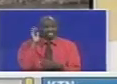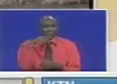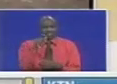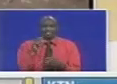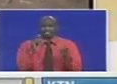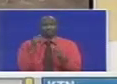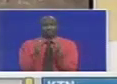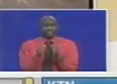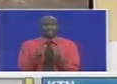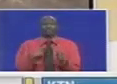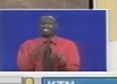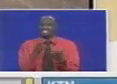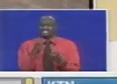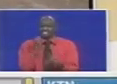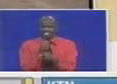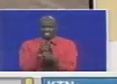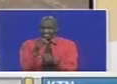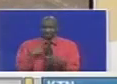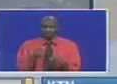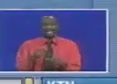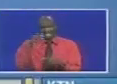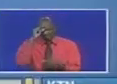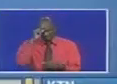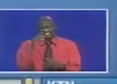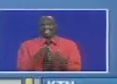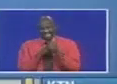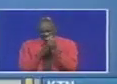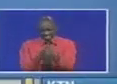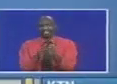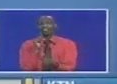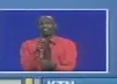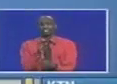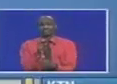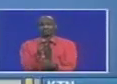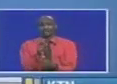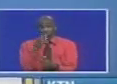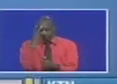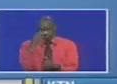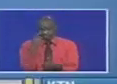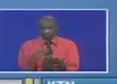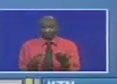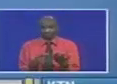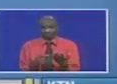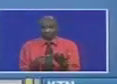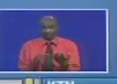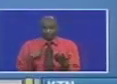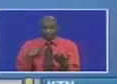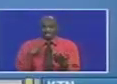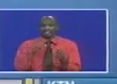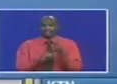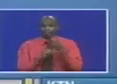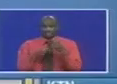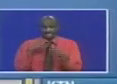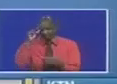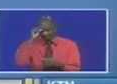issues are, because we really need this to be a government-led response. That's the way we're going in terms of empowerment. We are ready to support the